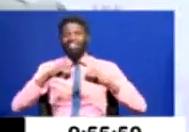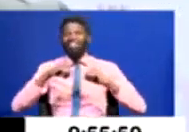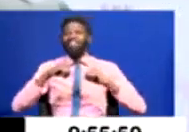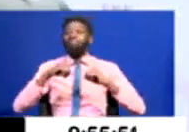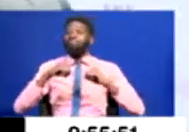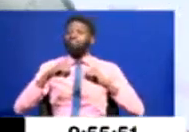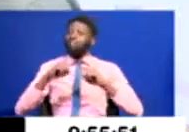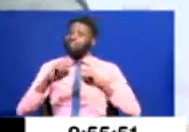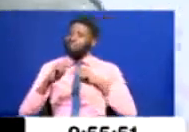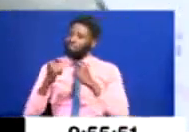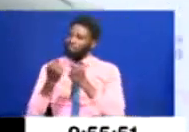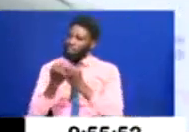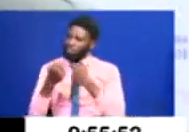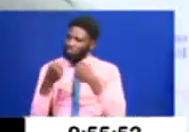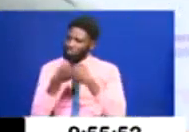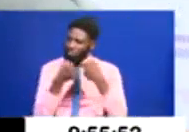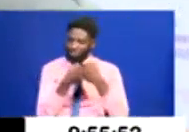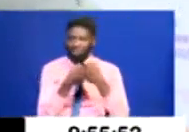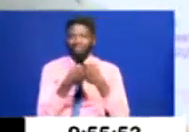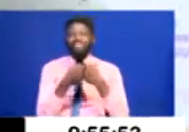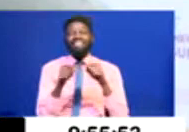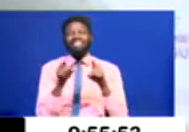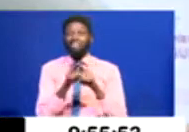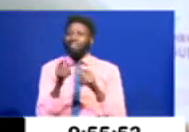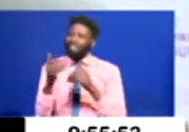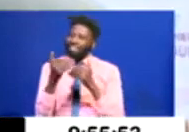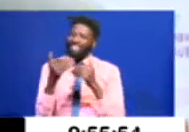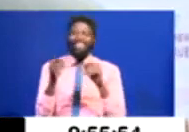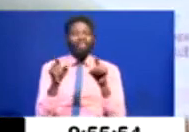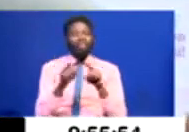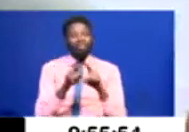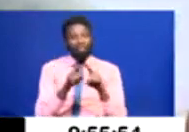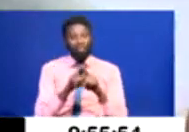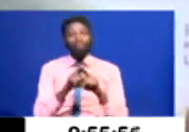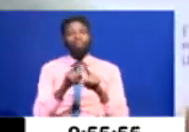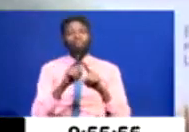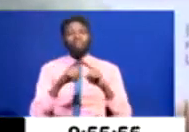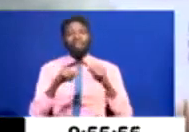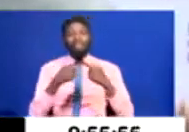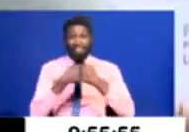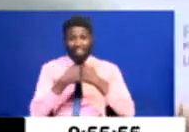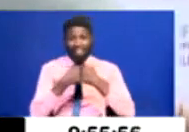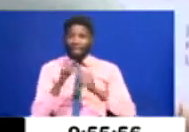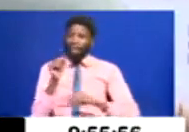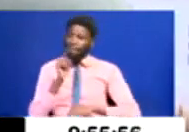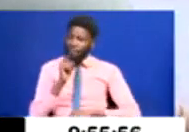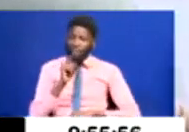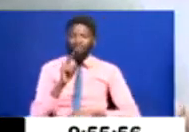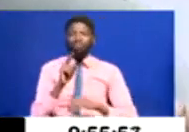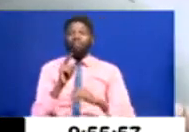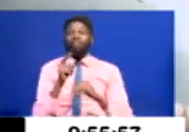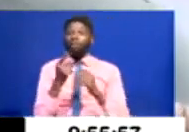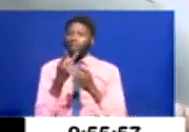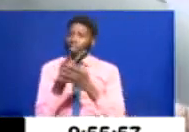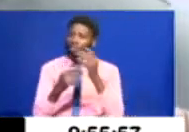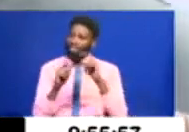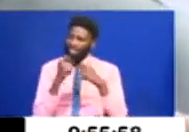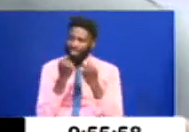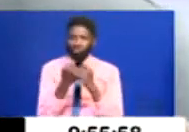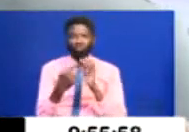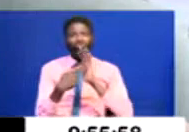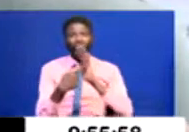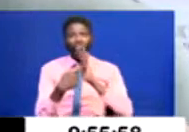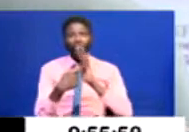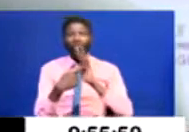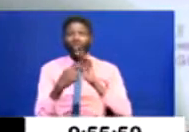different styles of football. You know, as you know, we try and play a bit more, Tusker a bit more direct, but I think both teams showed some really good